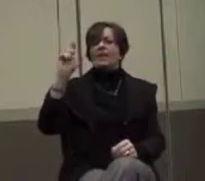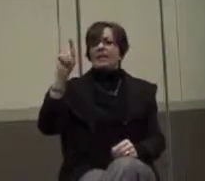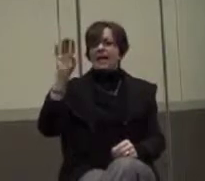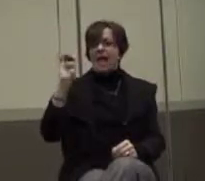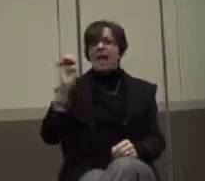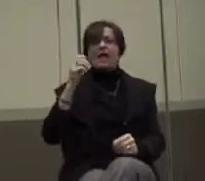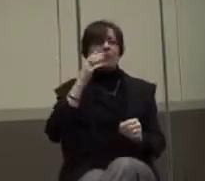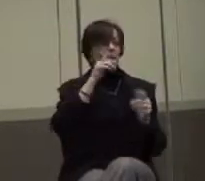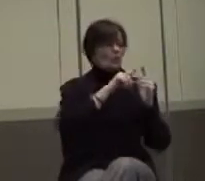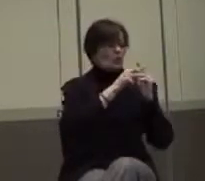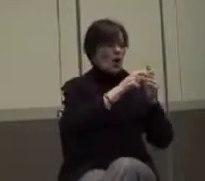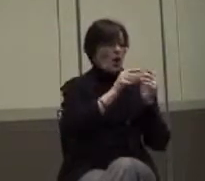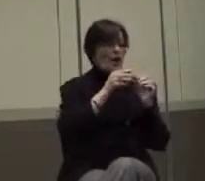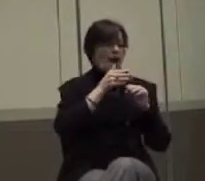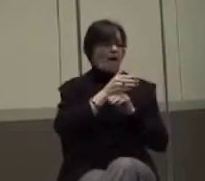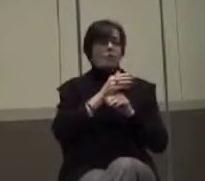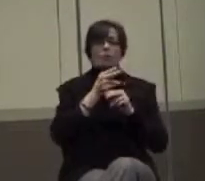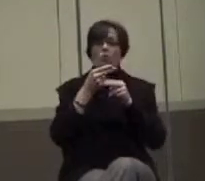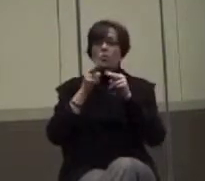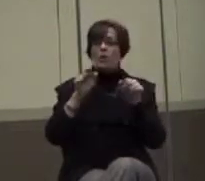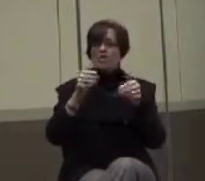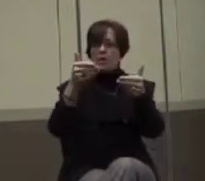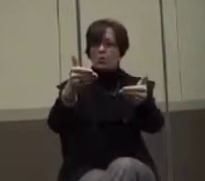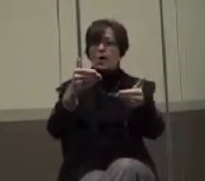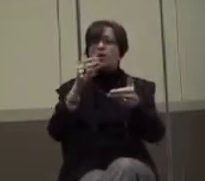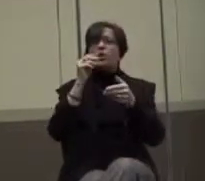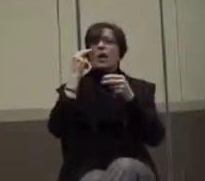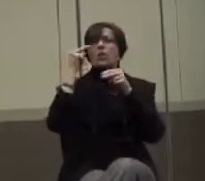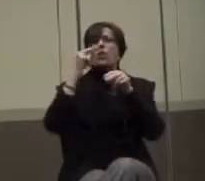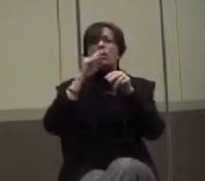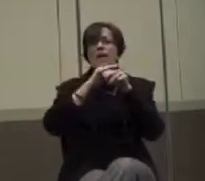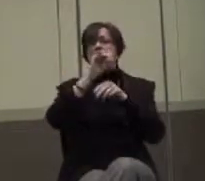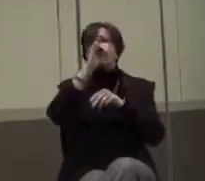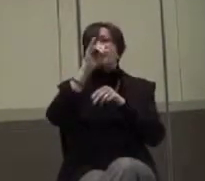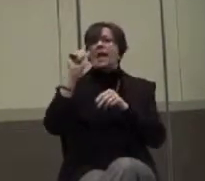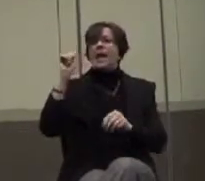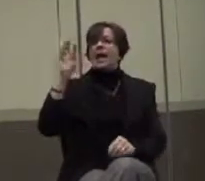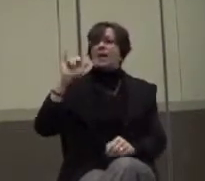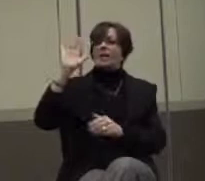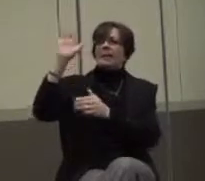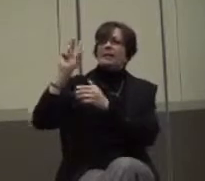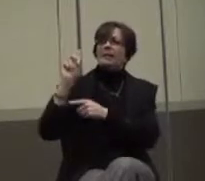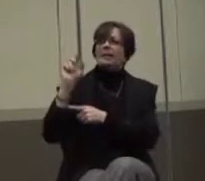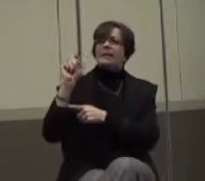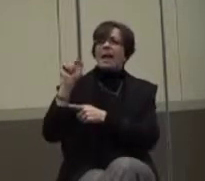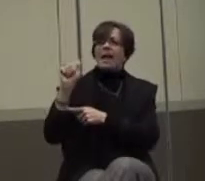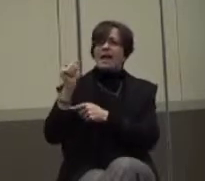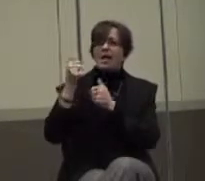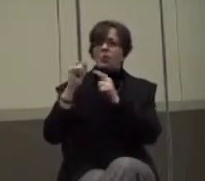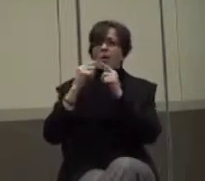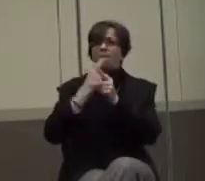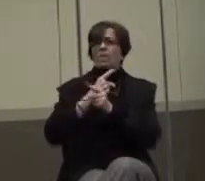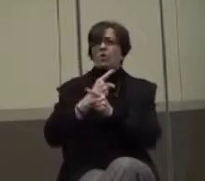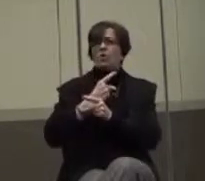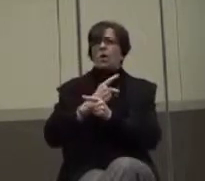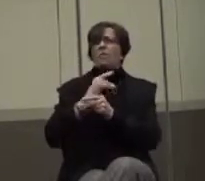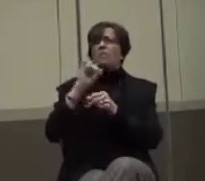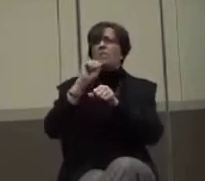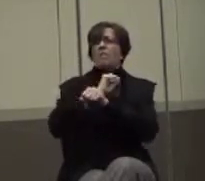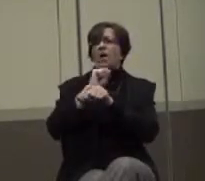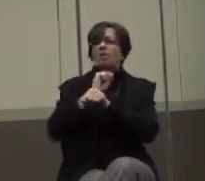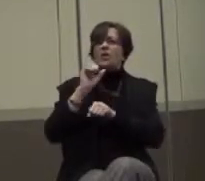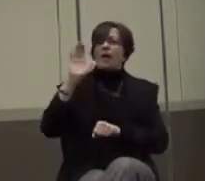introduction. And we're going to look at Amy, and we're going to look at Amy's data, and we're going to try to figure out what the function of Amy's behavior